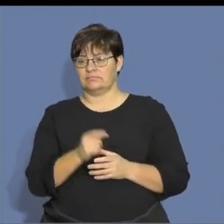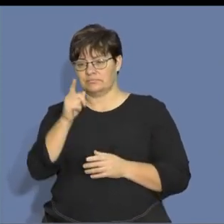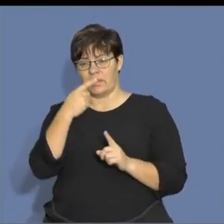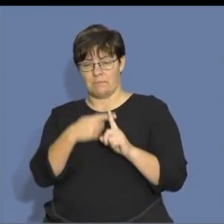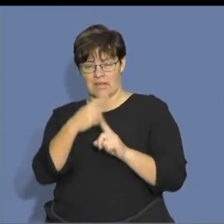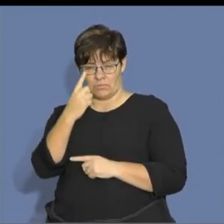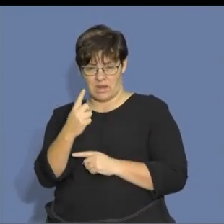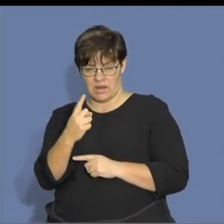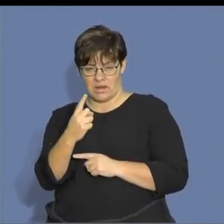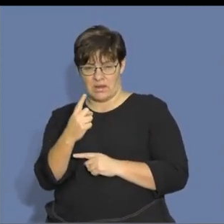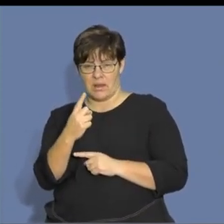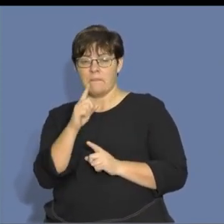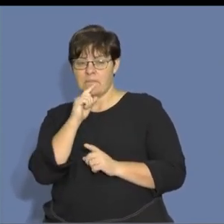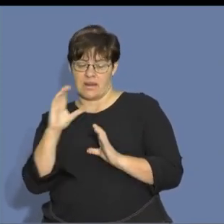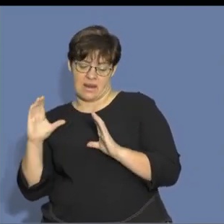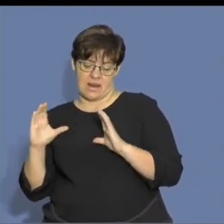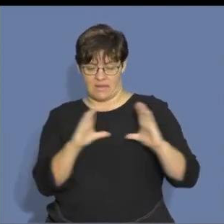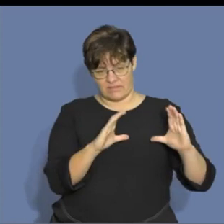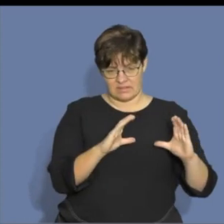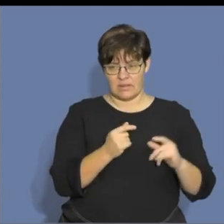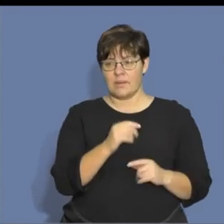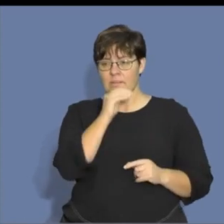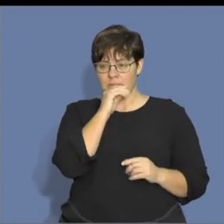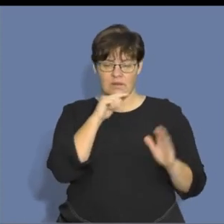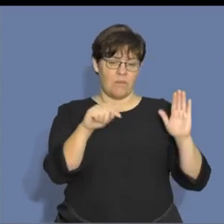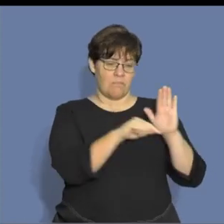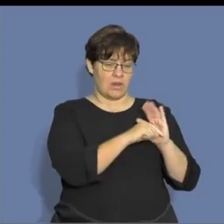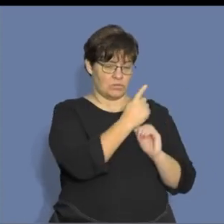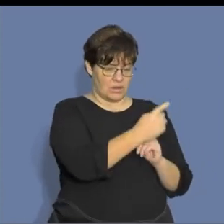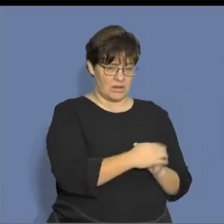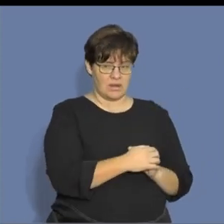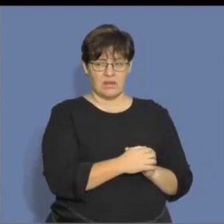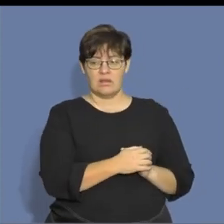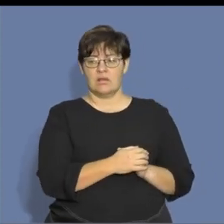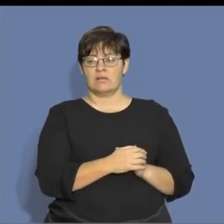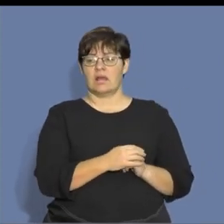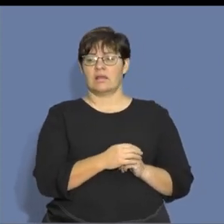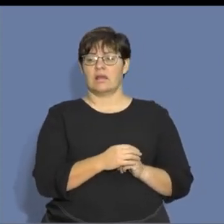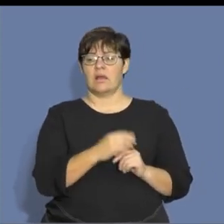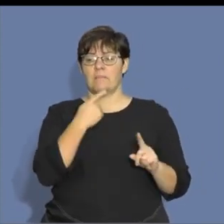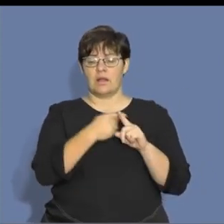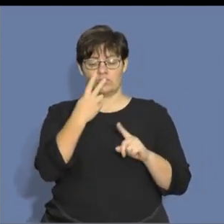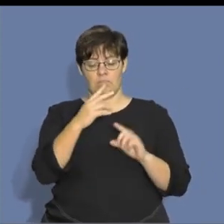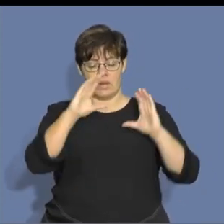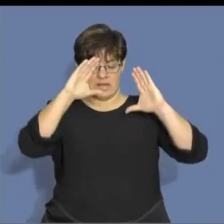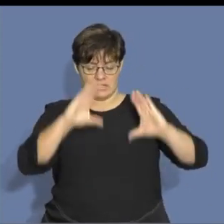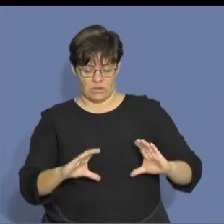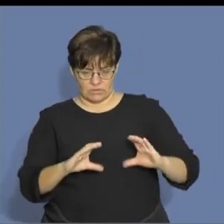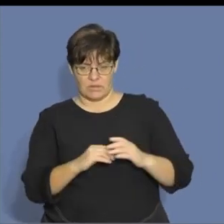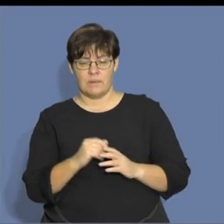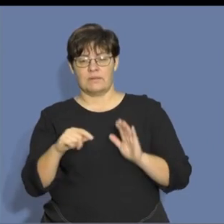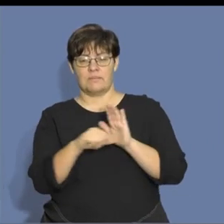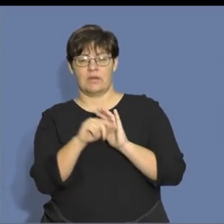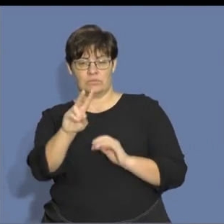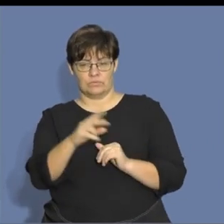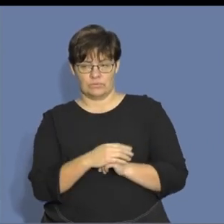plus 1 is going to shift it to the left, and so it's going to be minus 1, always in the opposite direction. Plus 2 is going to shift it down, so it's going to be